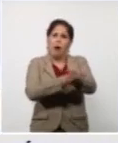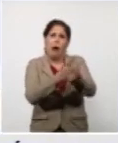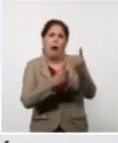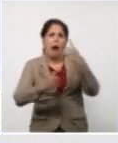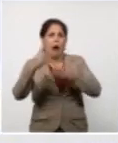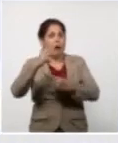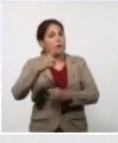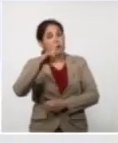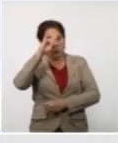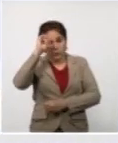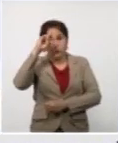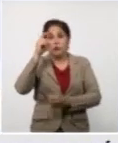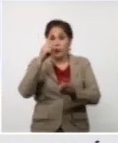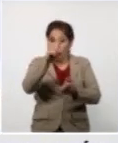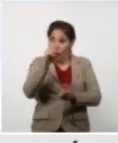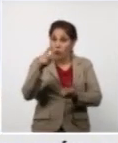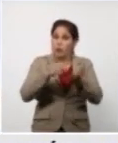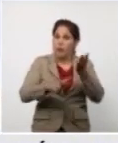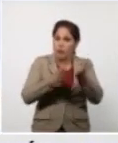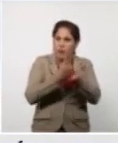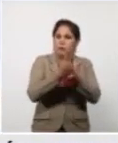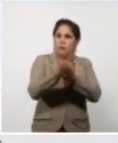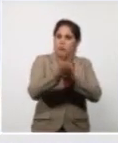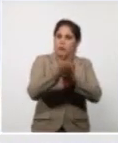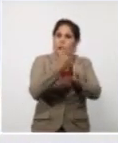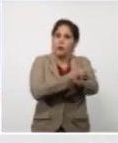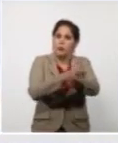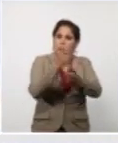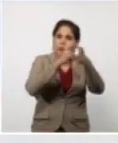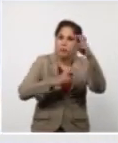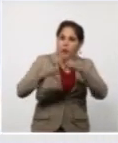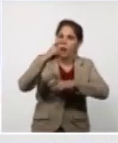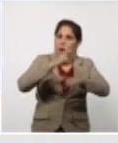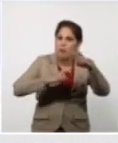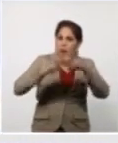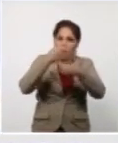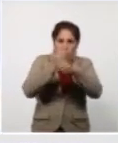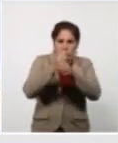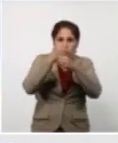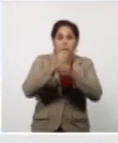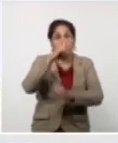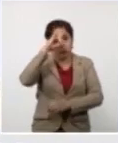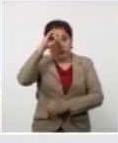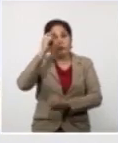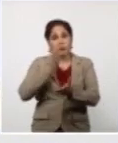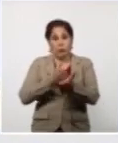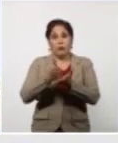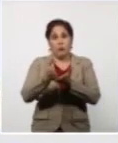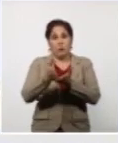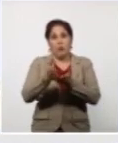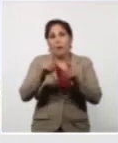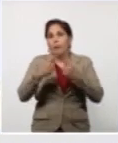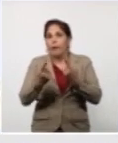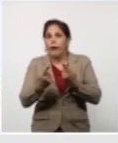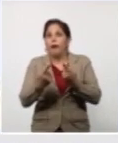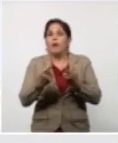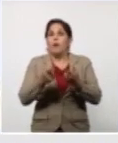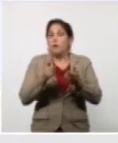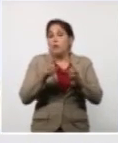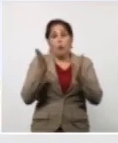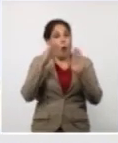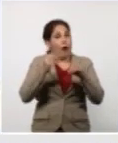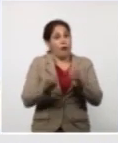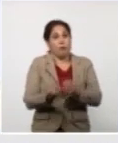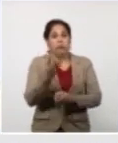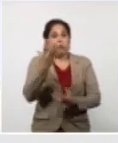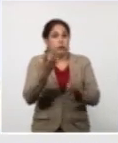detect the disease. And I emphasize this, and I think I have